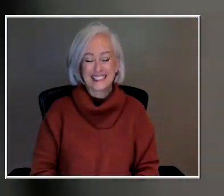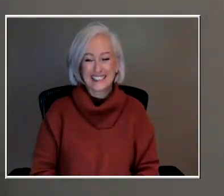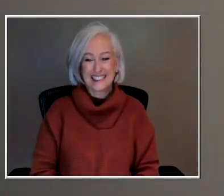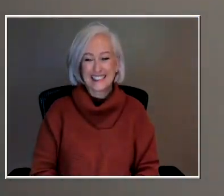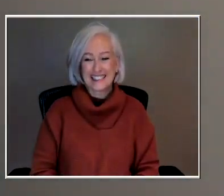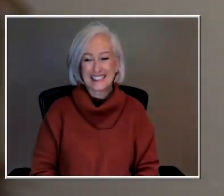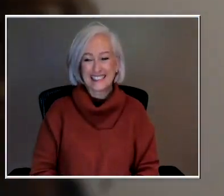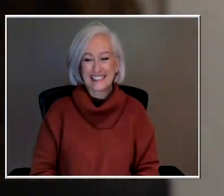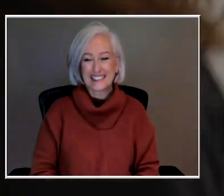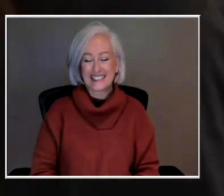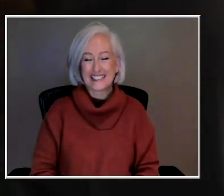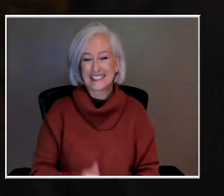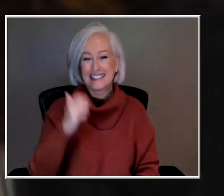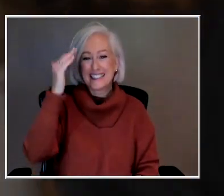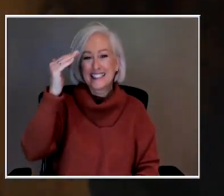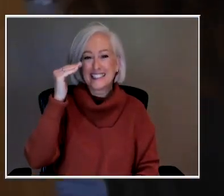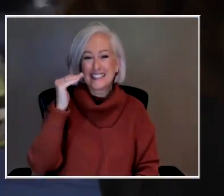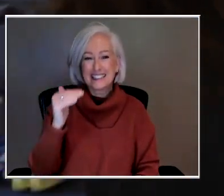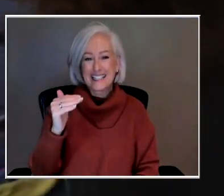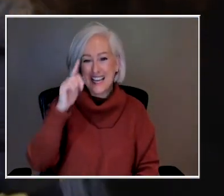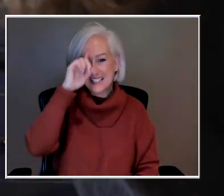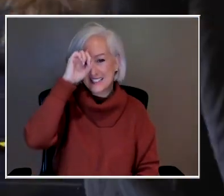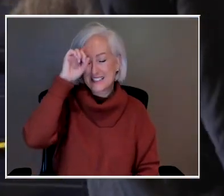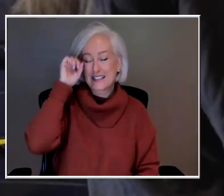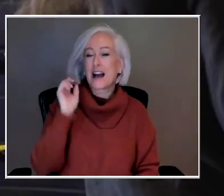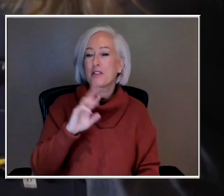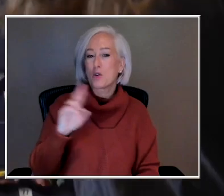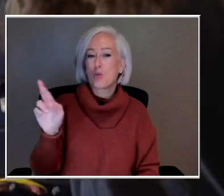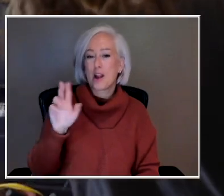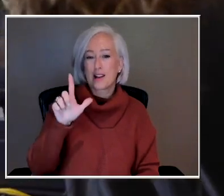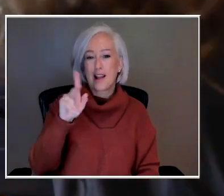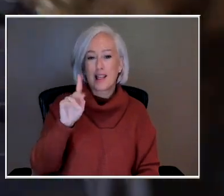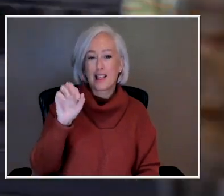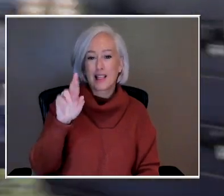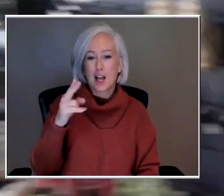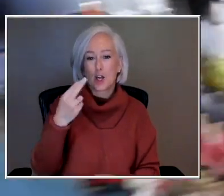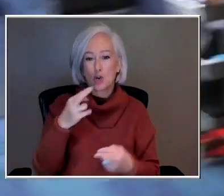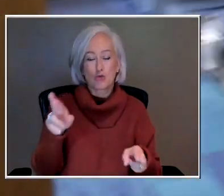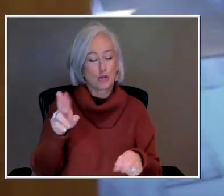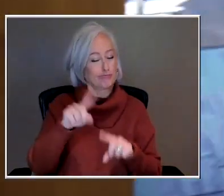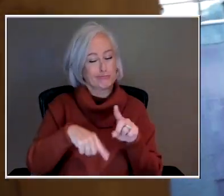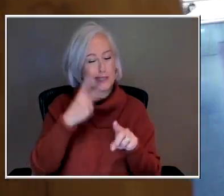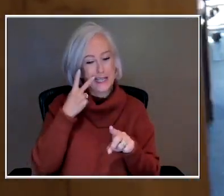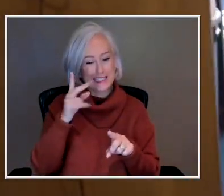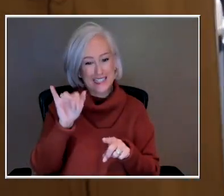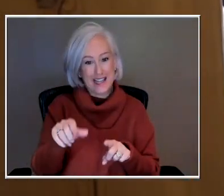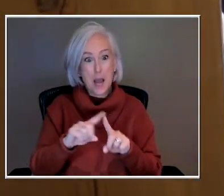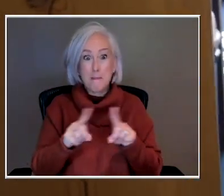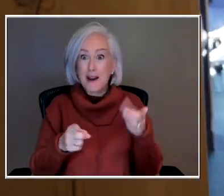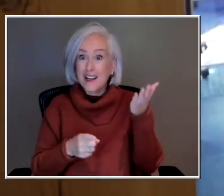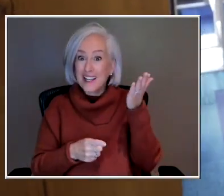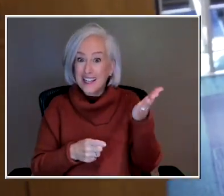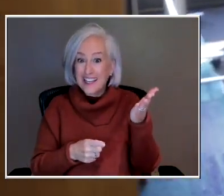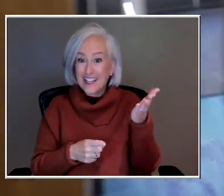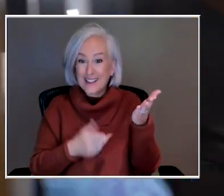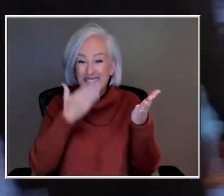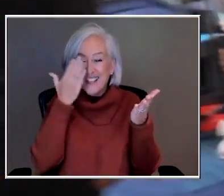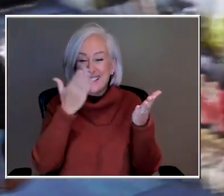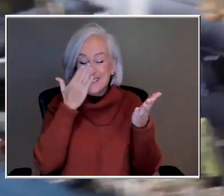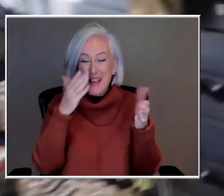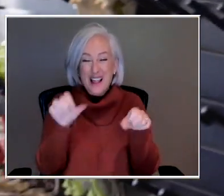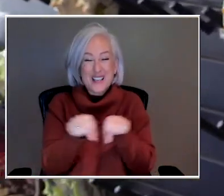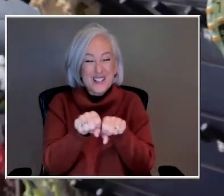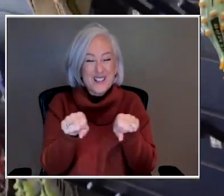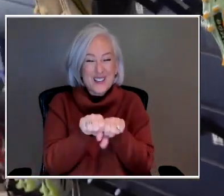And then on the right is our locker room, but that's a secret. You don't get to see that. But you can see our smelly shoes. This is